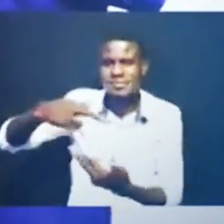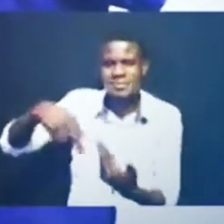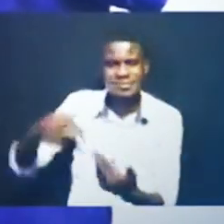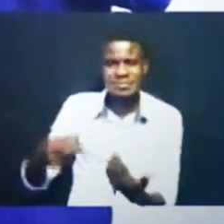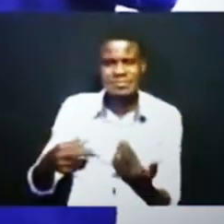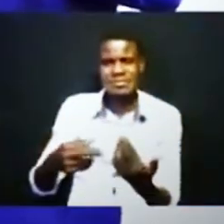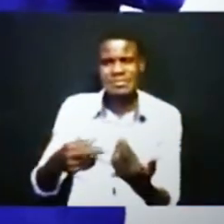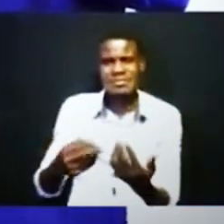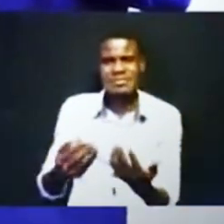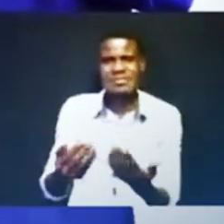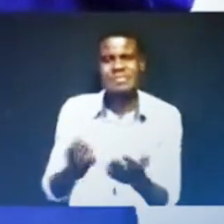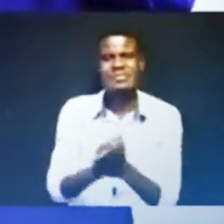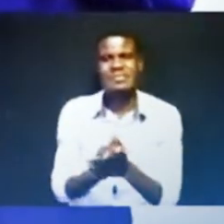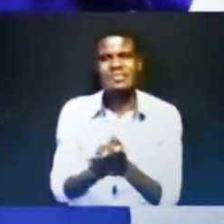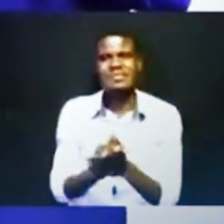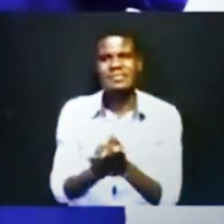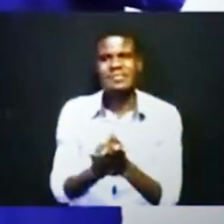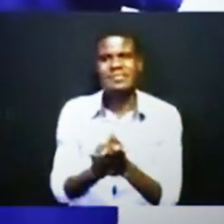Ships sink